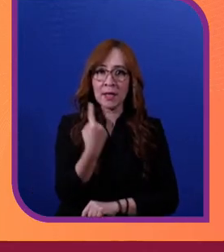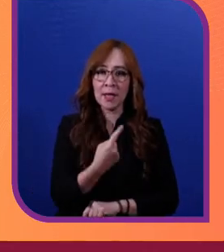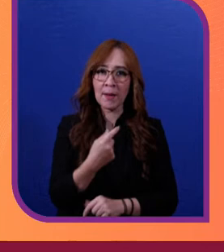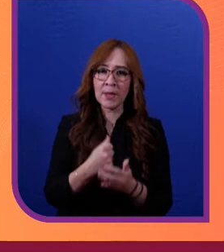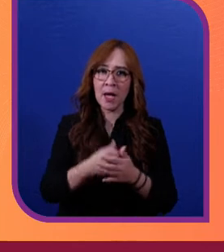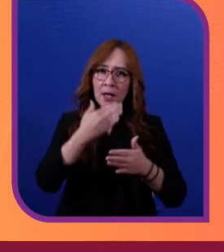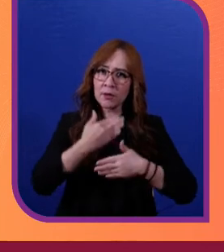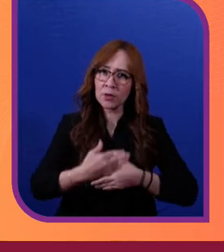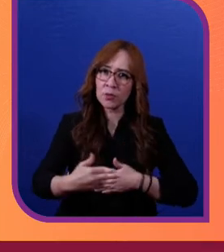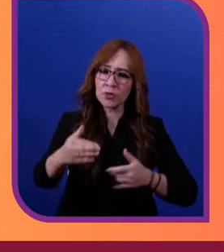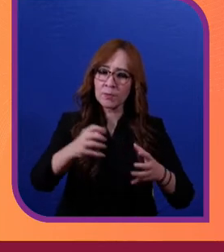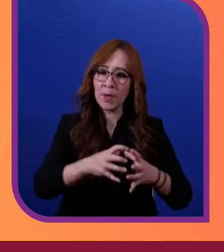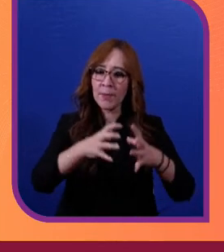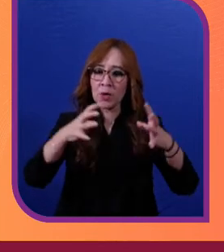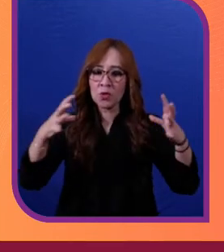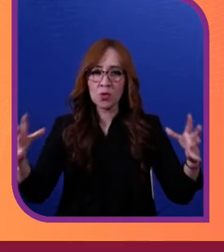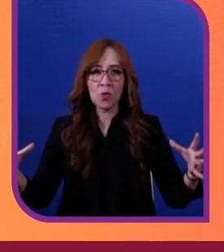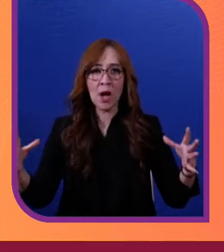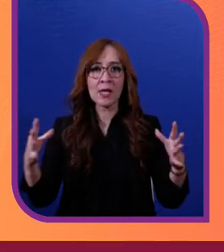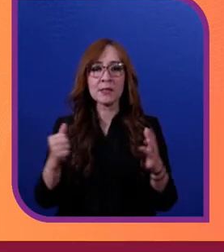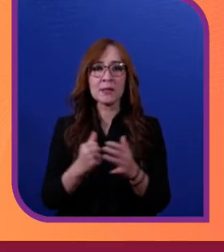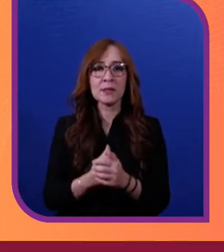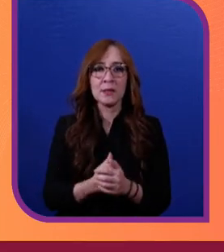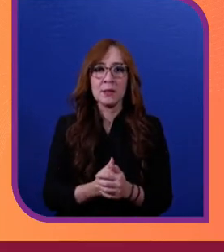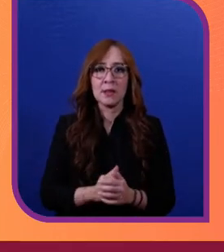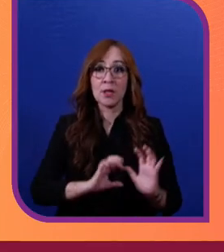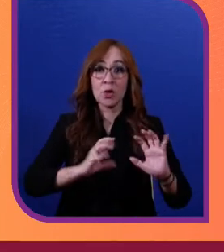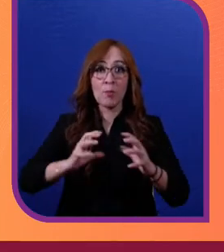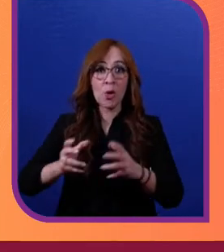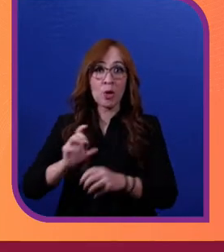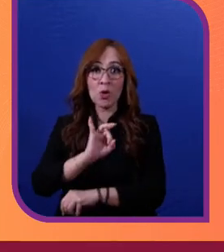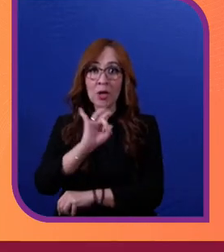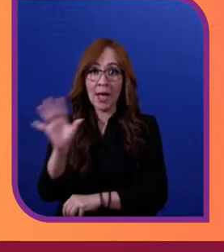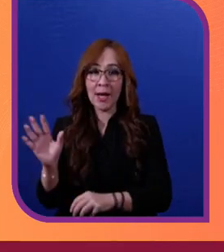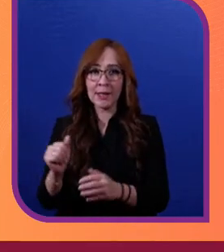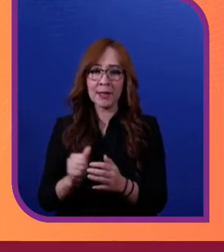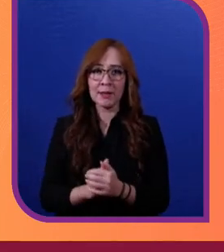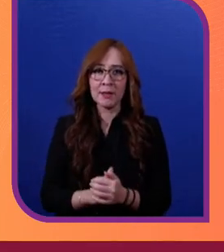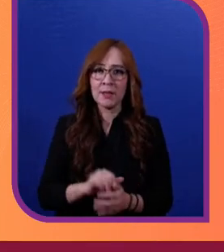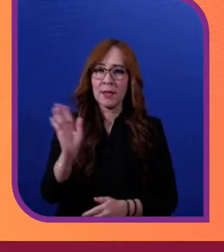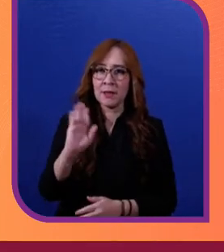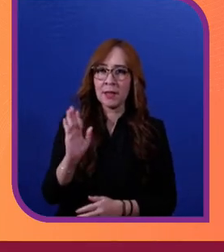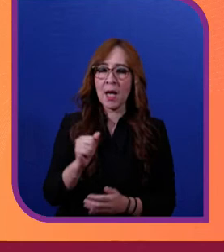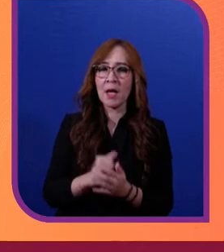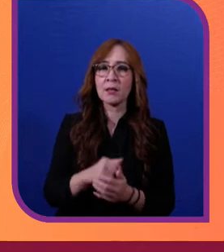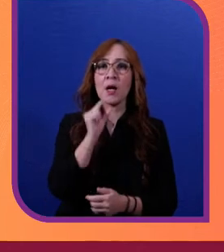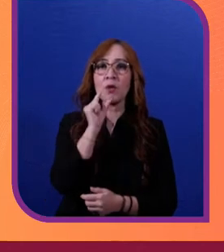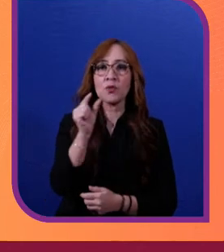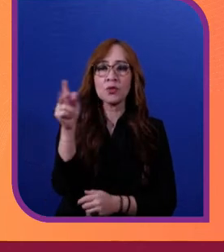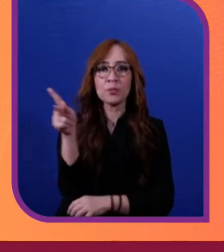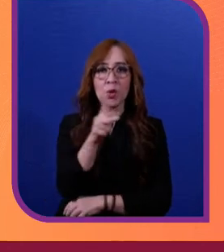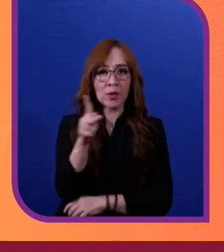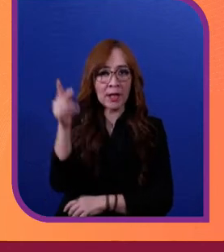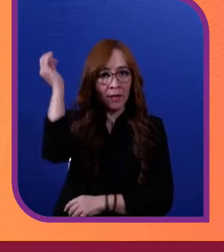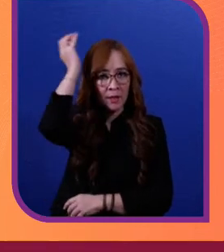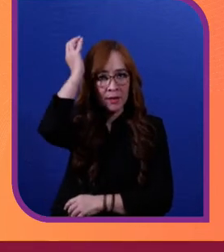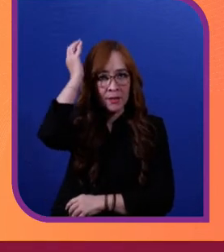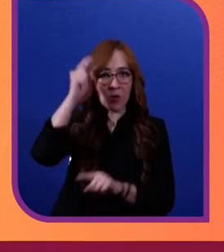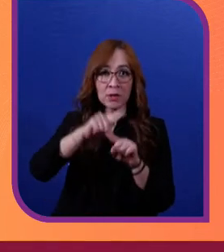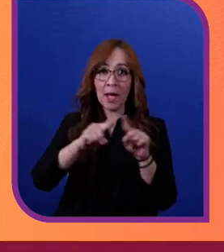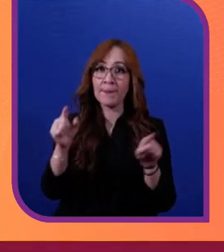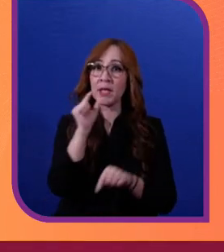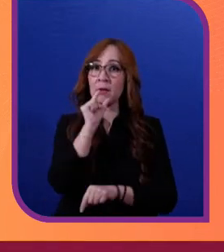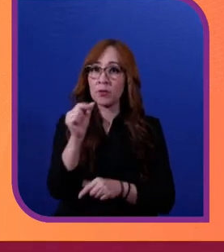structures not only for a Greenfield Project betul somehow semprotin projection How I can